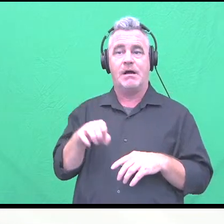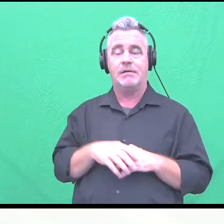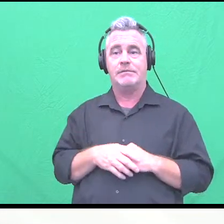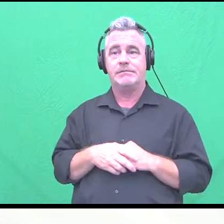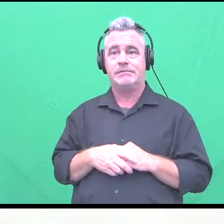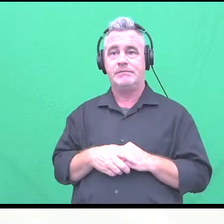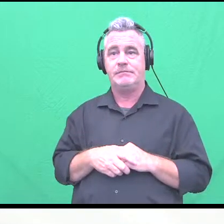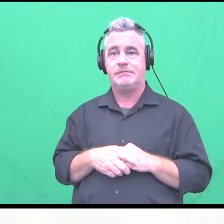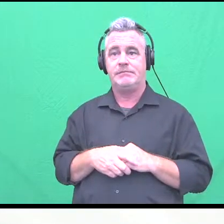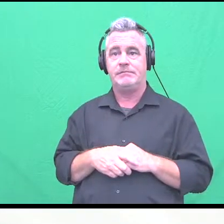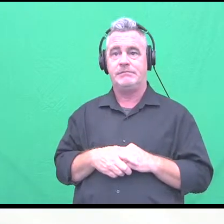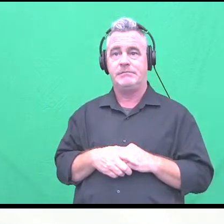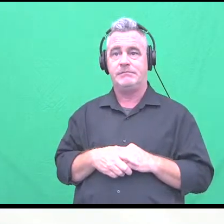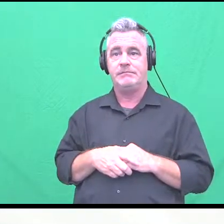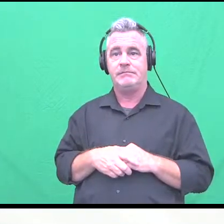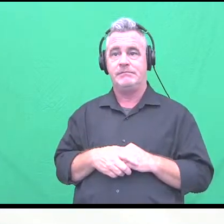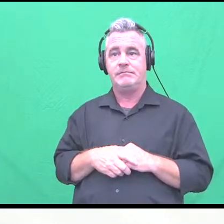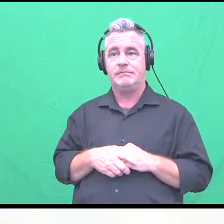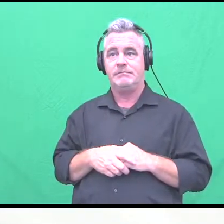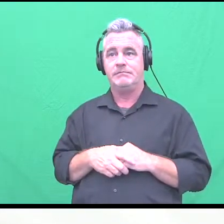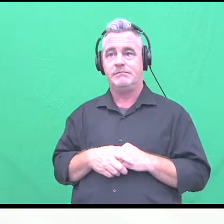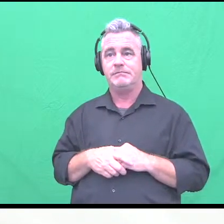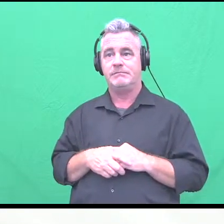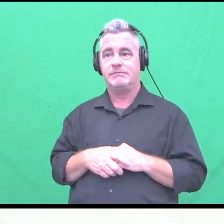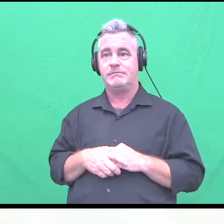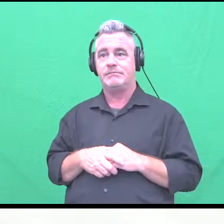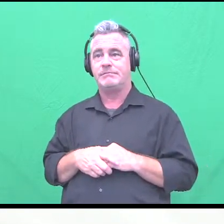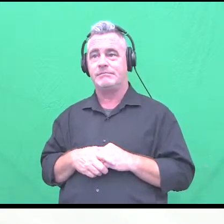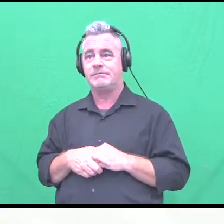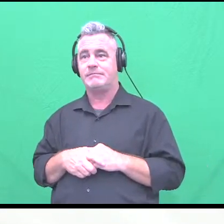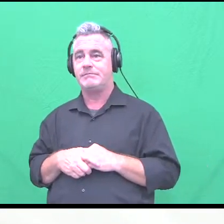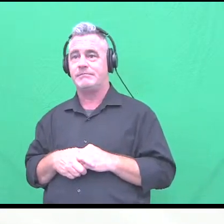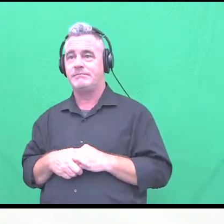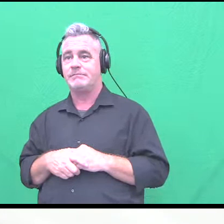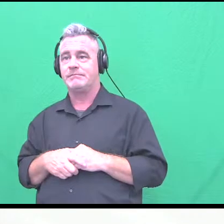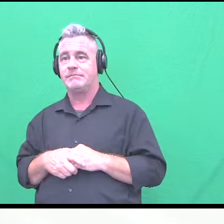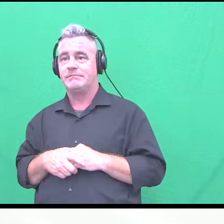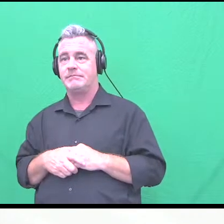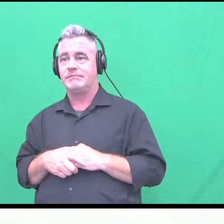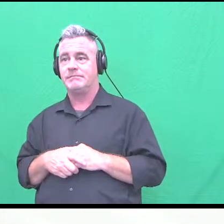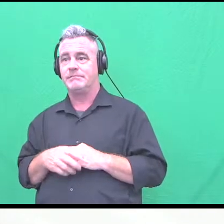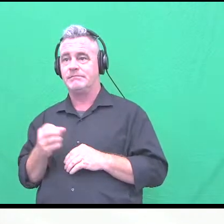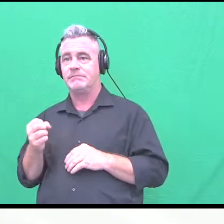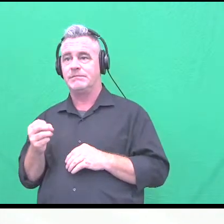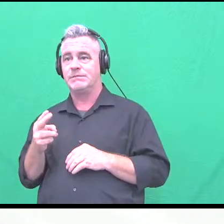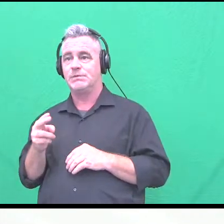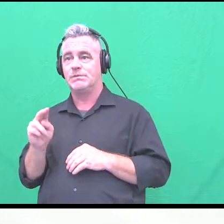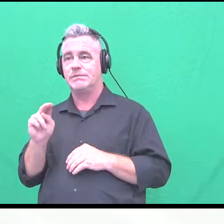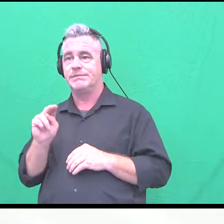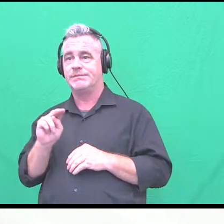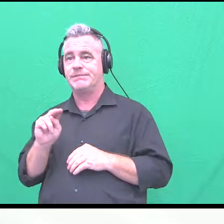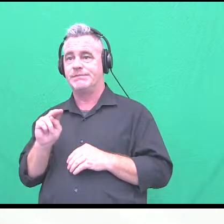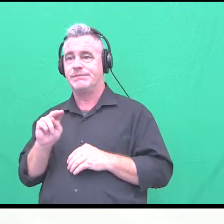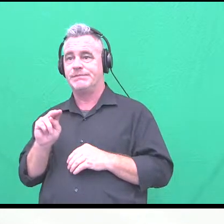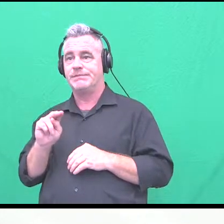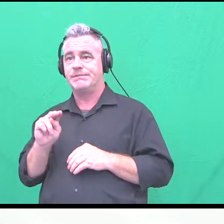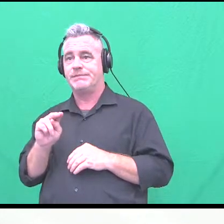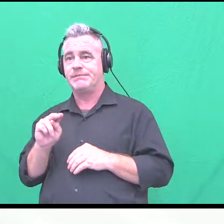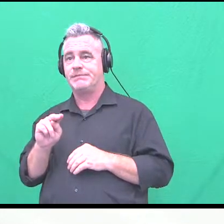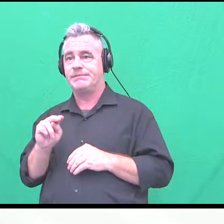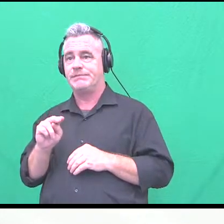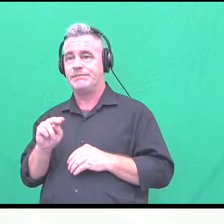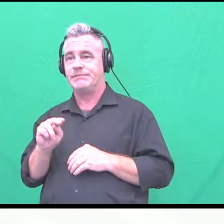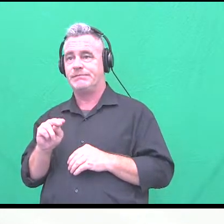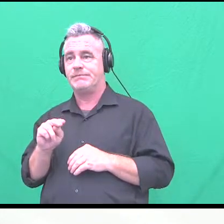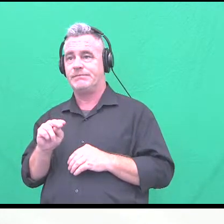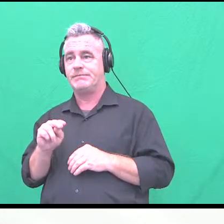you. All right, and then 12N, and I believe